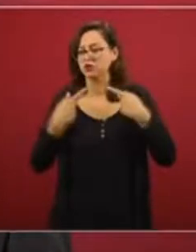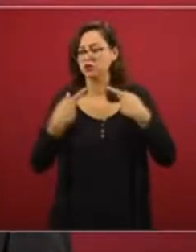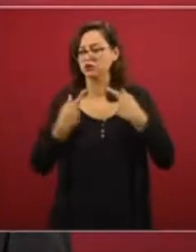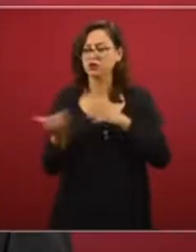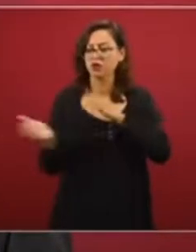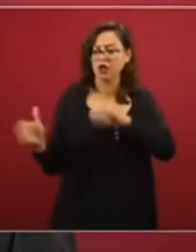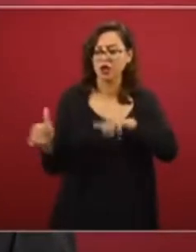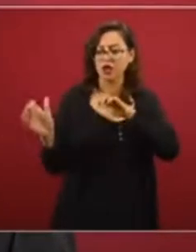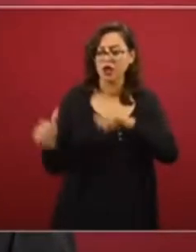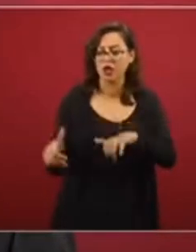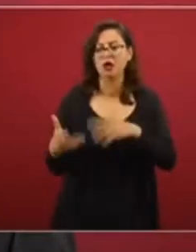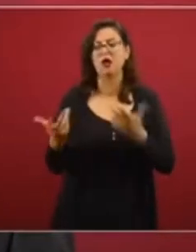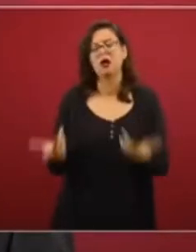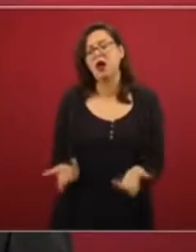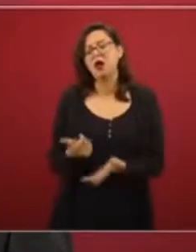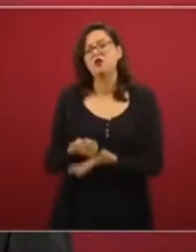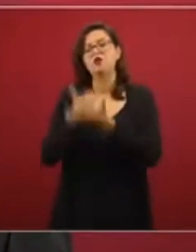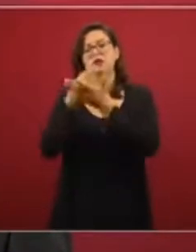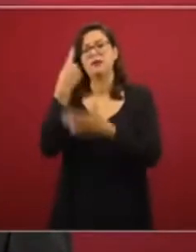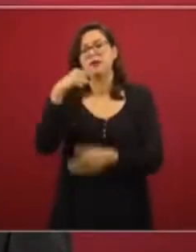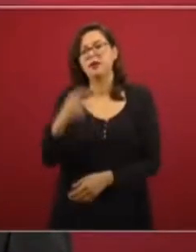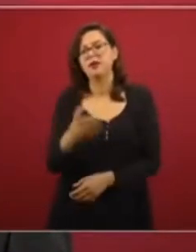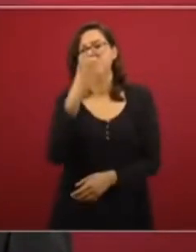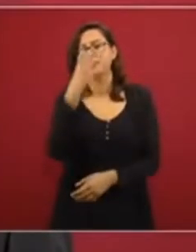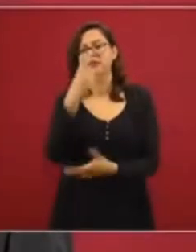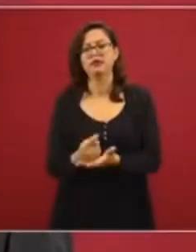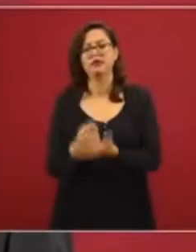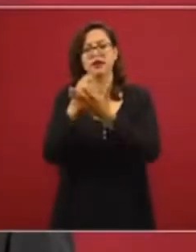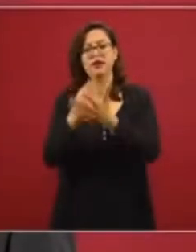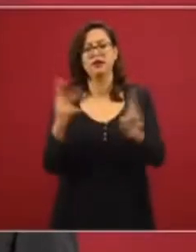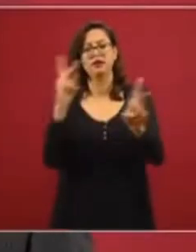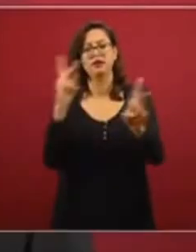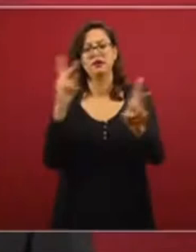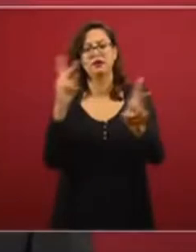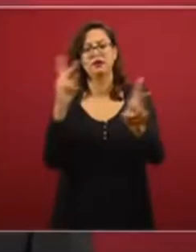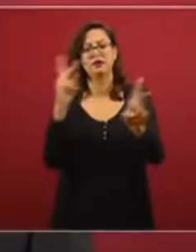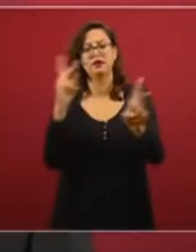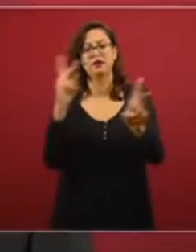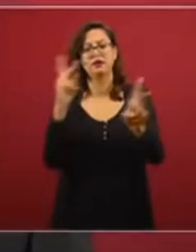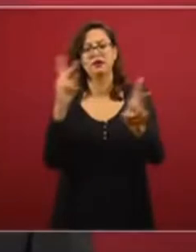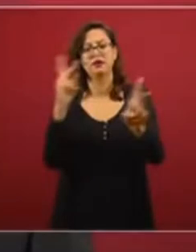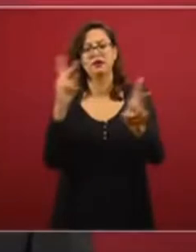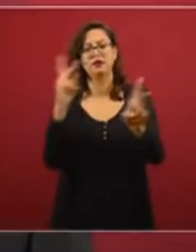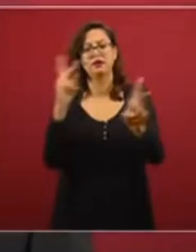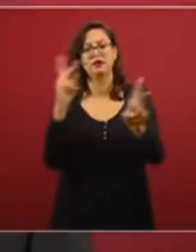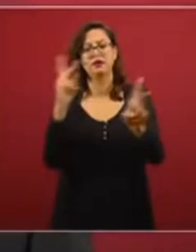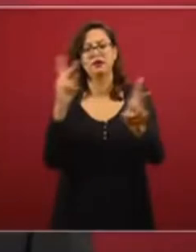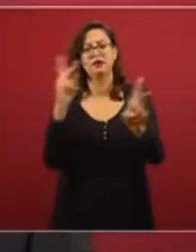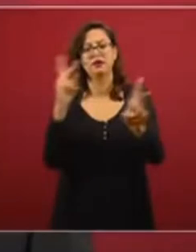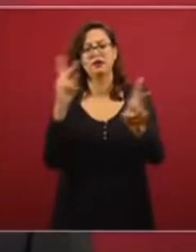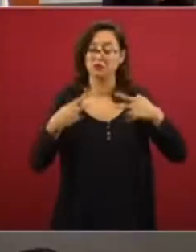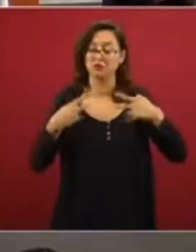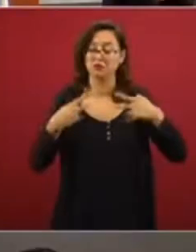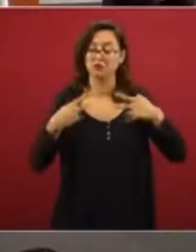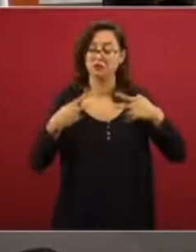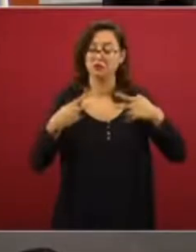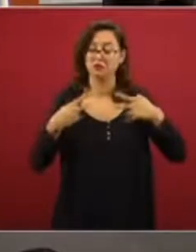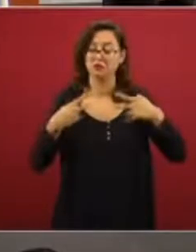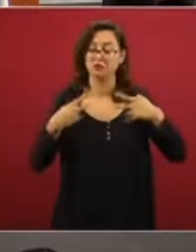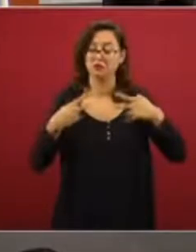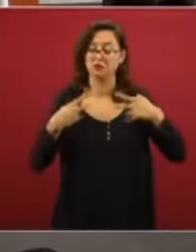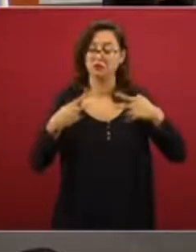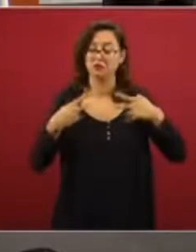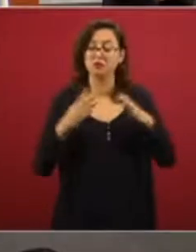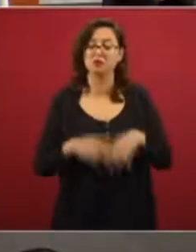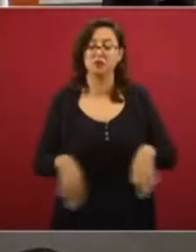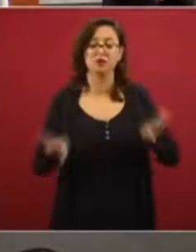participate. Terapeutas y otros importantes miembros del personal. And other personnel that are very important. En